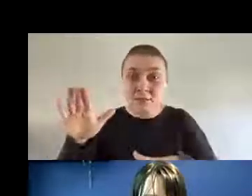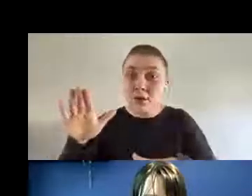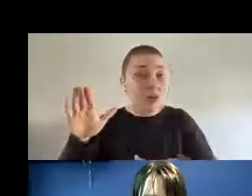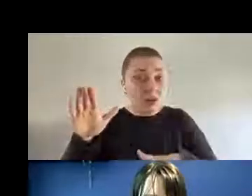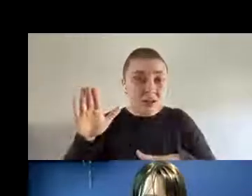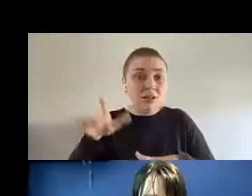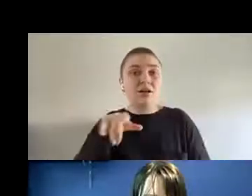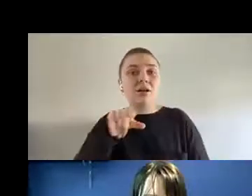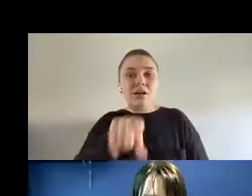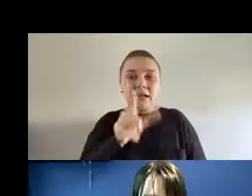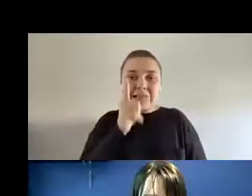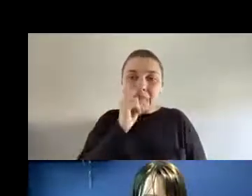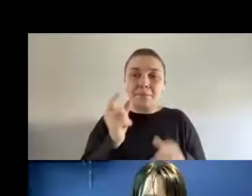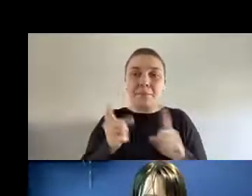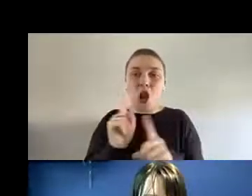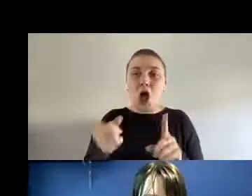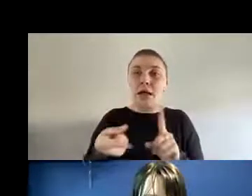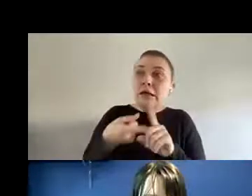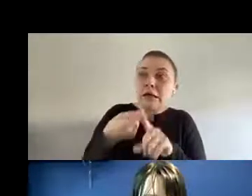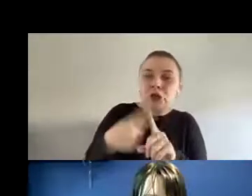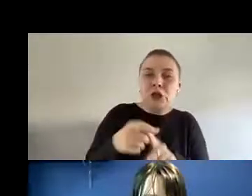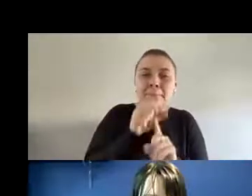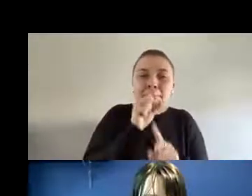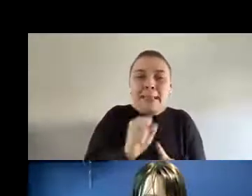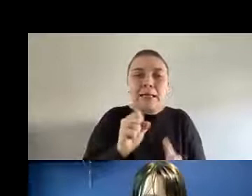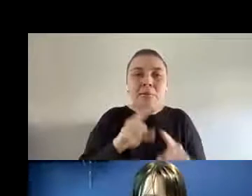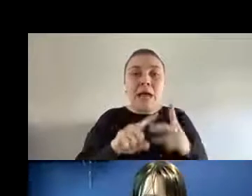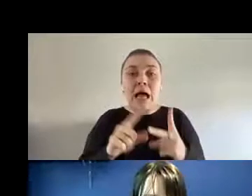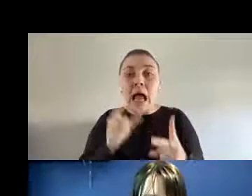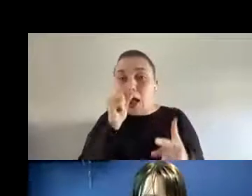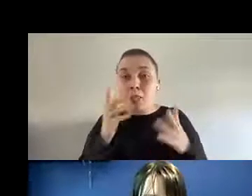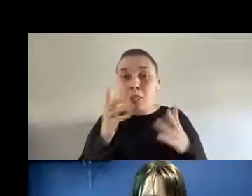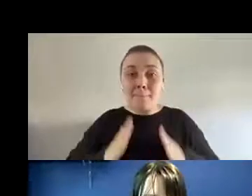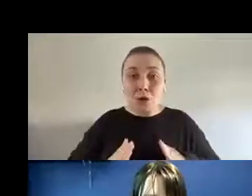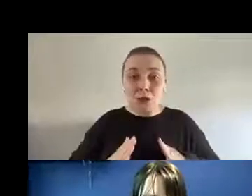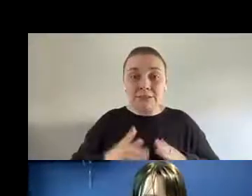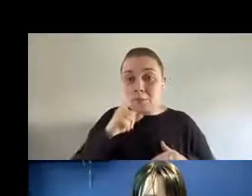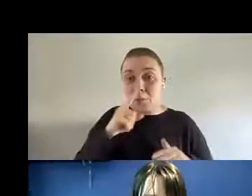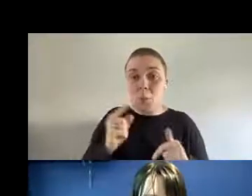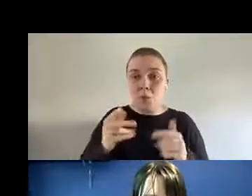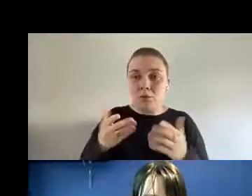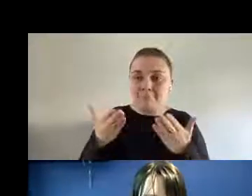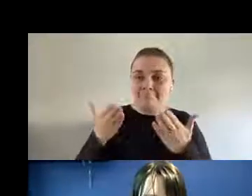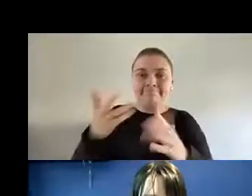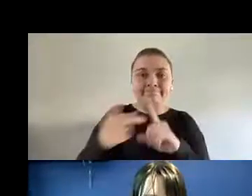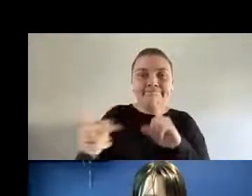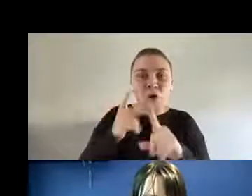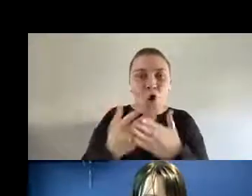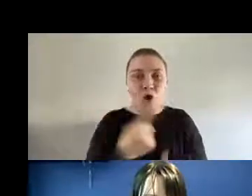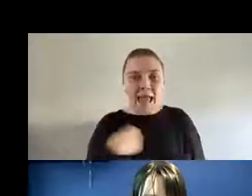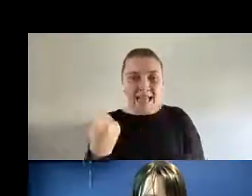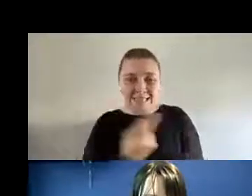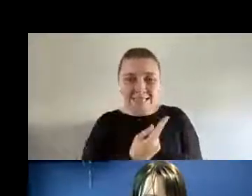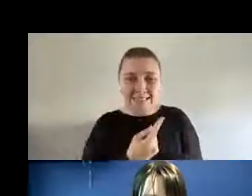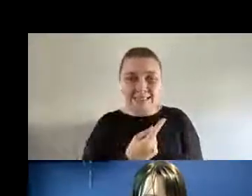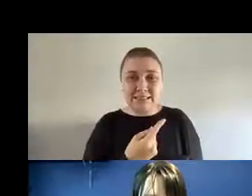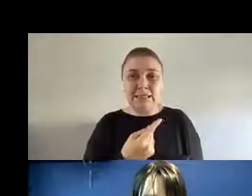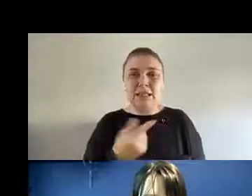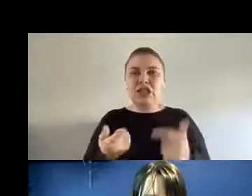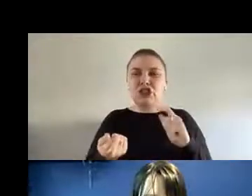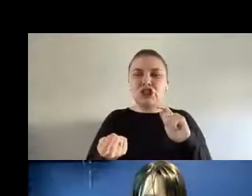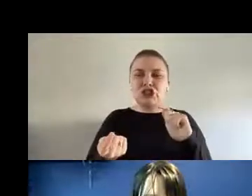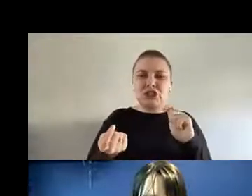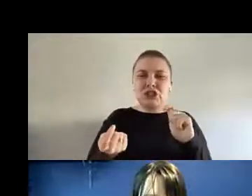to excusing men and able-bodied people who perpetrate violence against us, which kind of shifts the blame away from